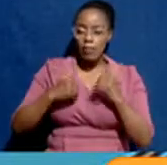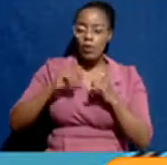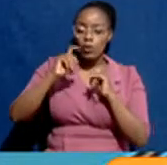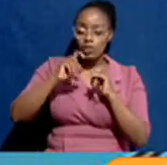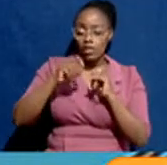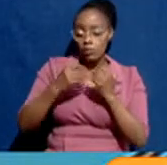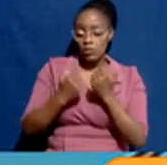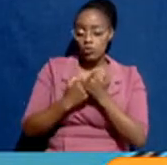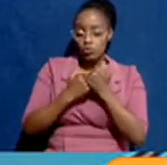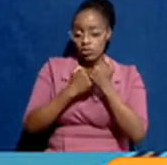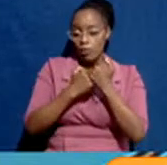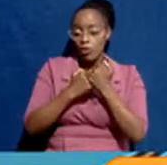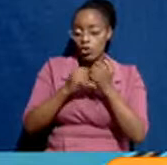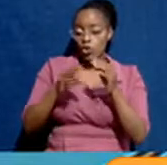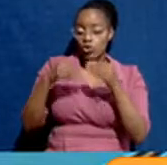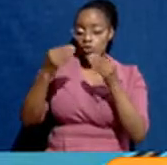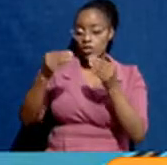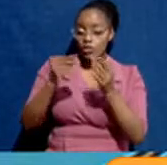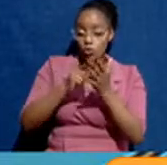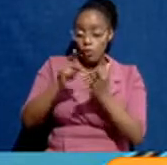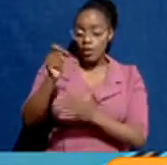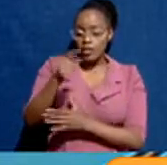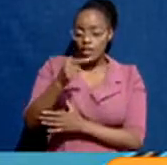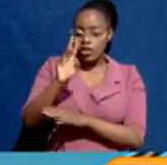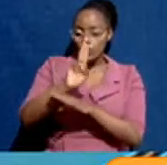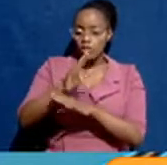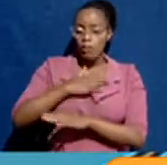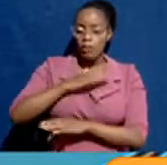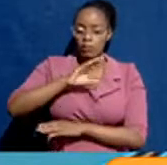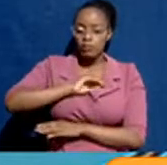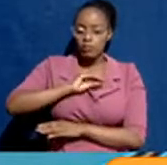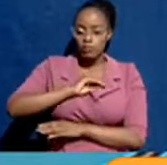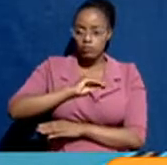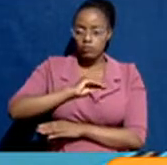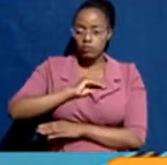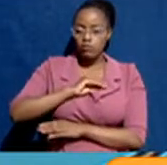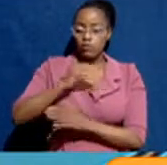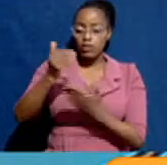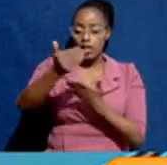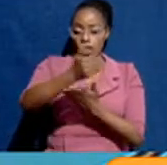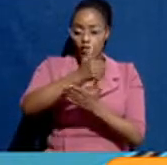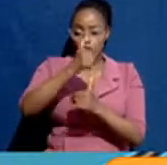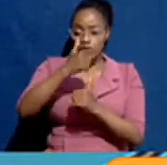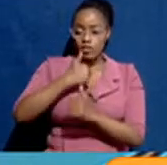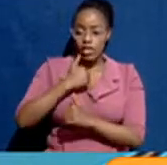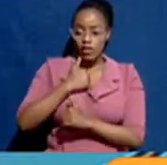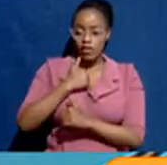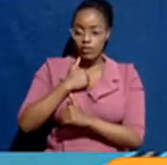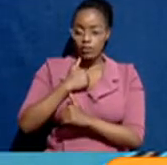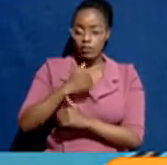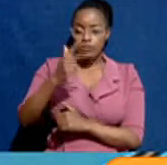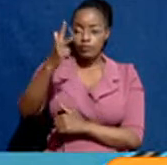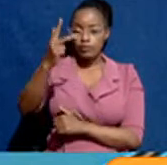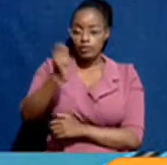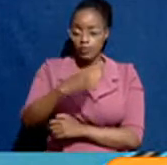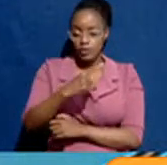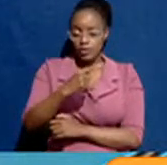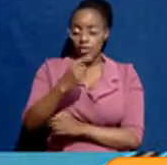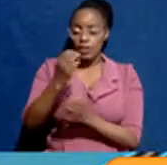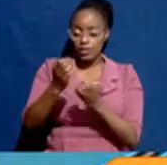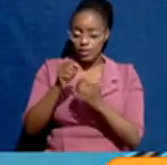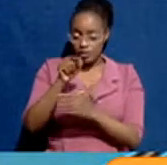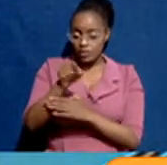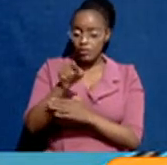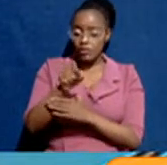service salaries using my own source revenue, that will take me 3 months